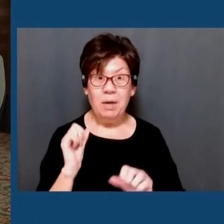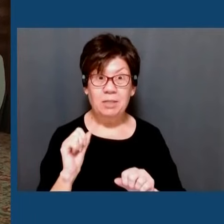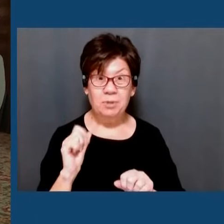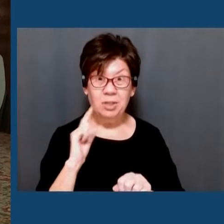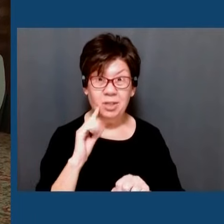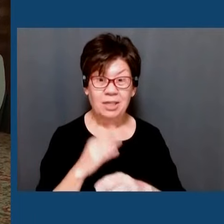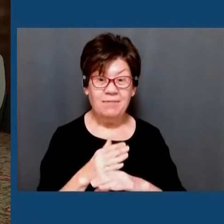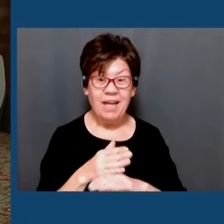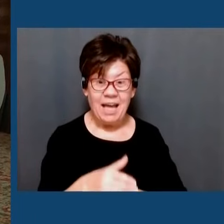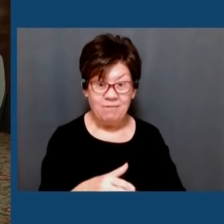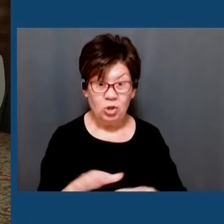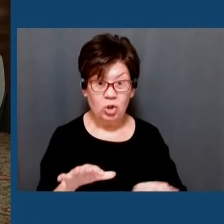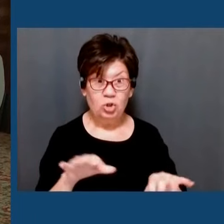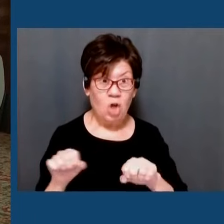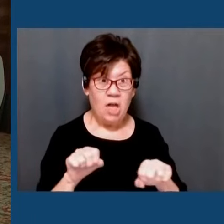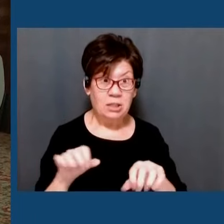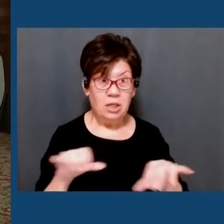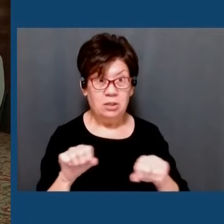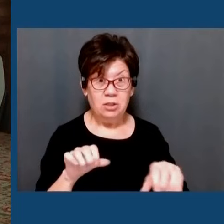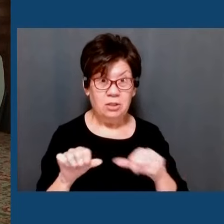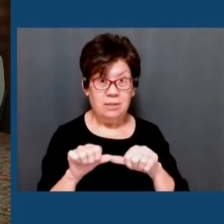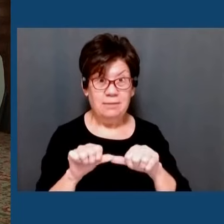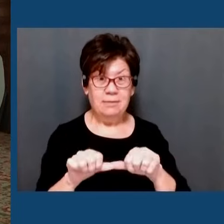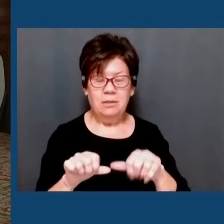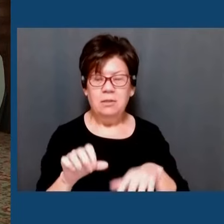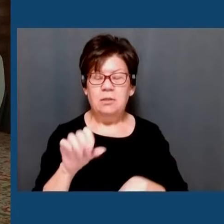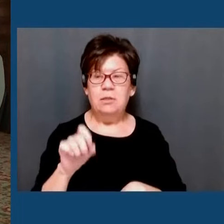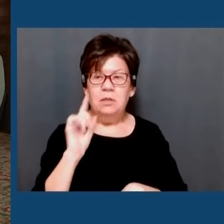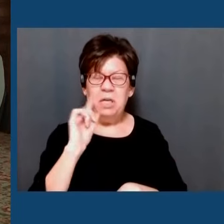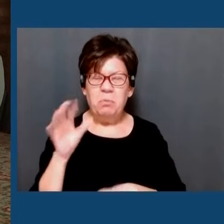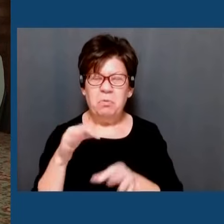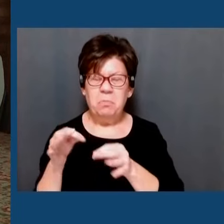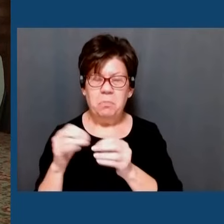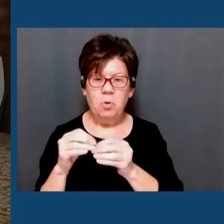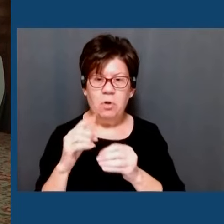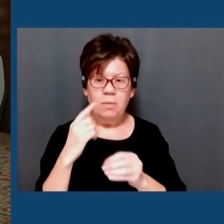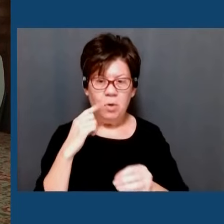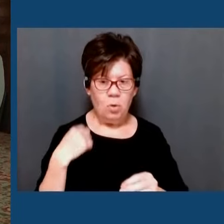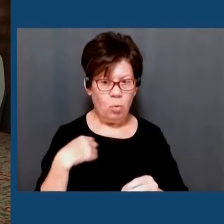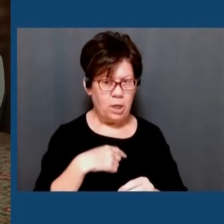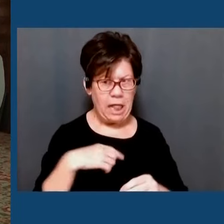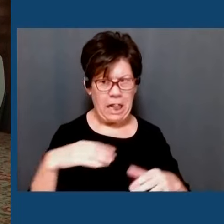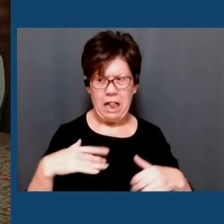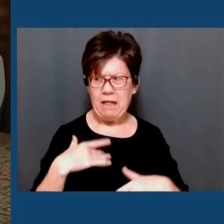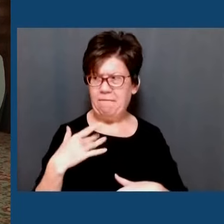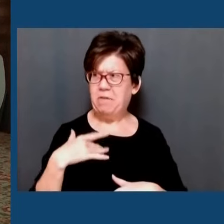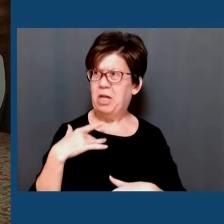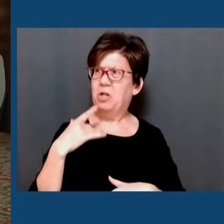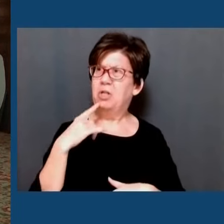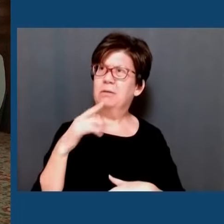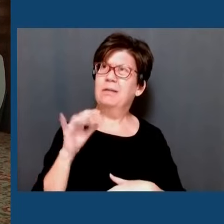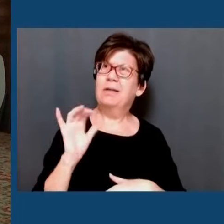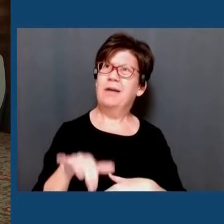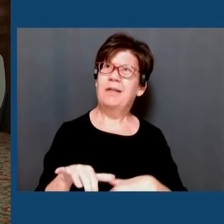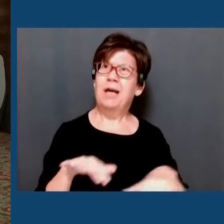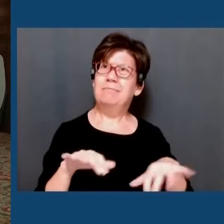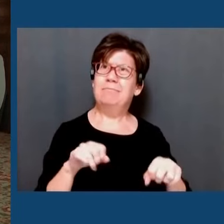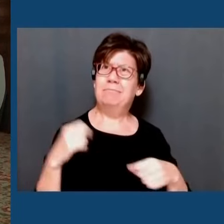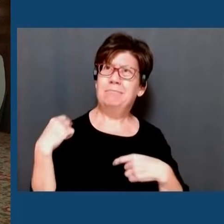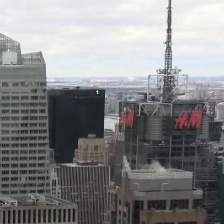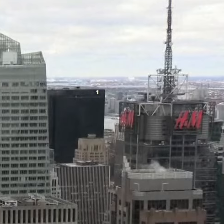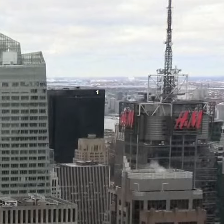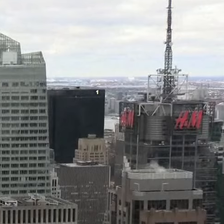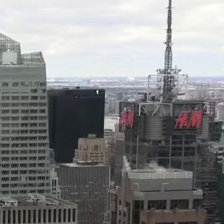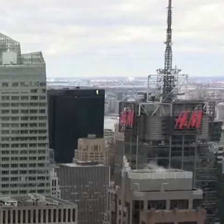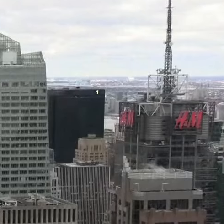aftershocks, and I'll get to that in a moment, but we have not felt the magnitude of an earthquake of this level since about